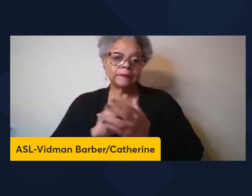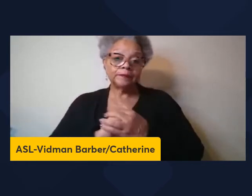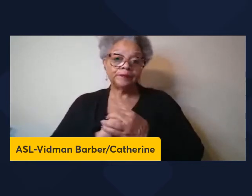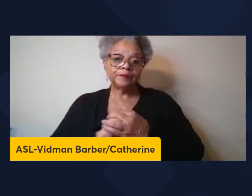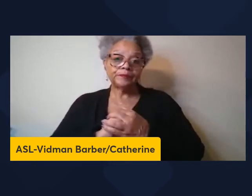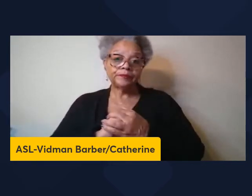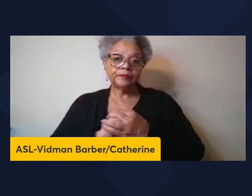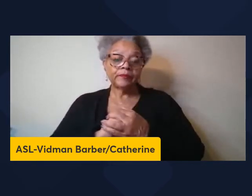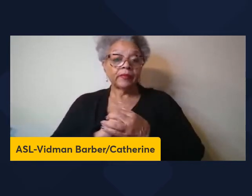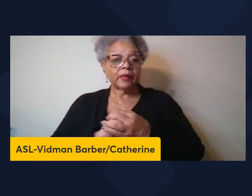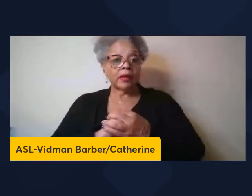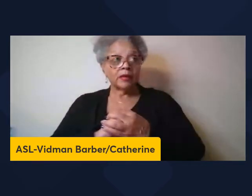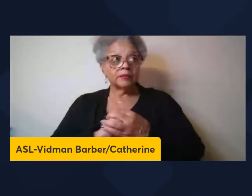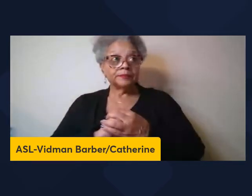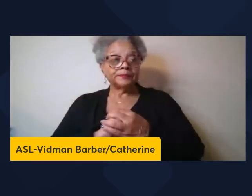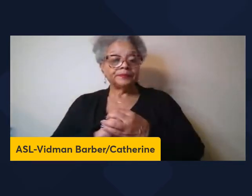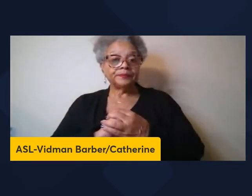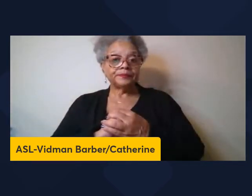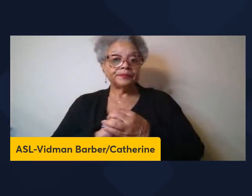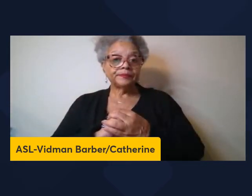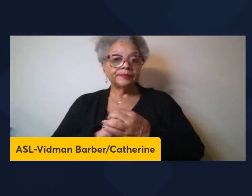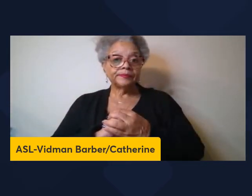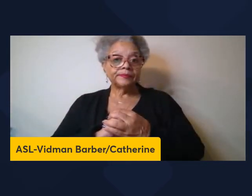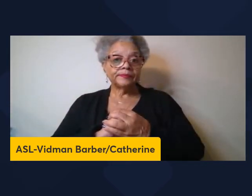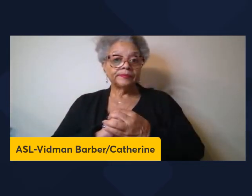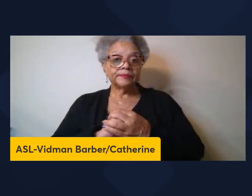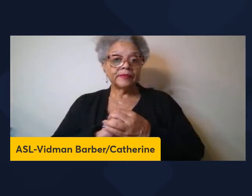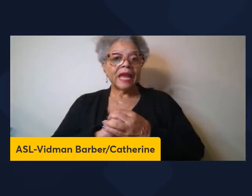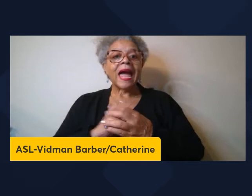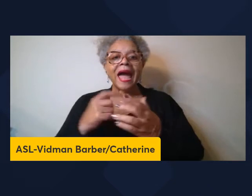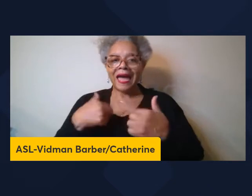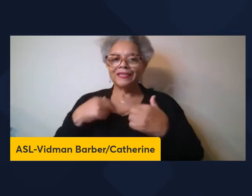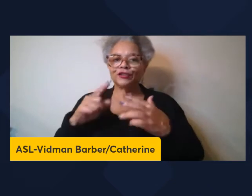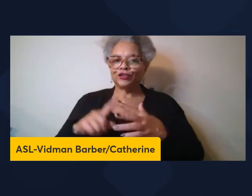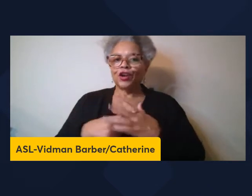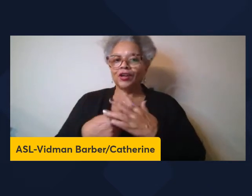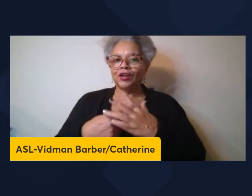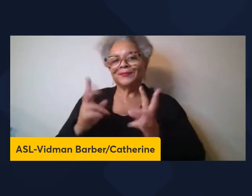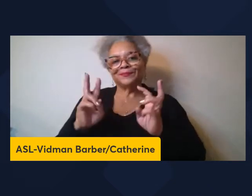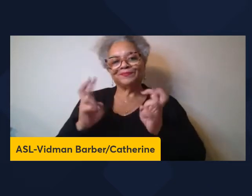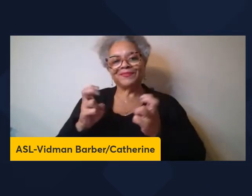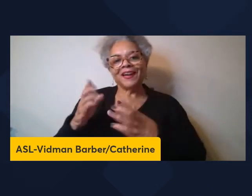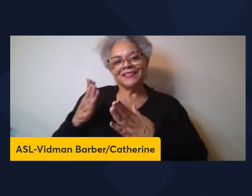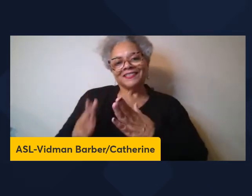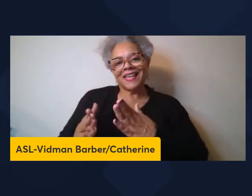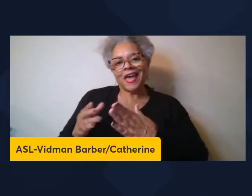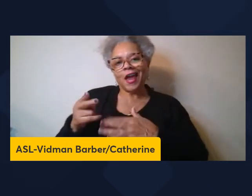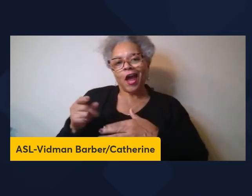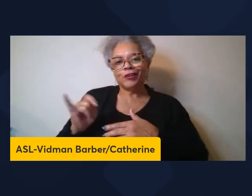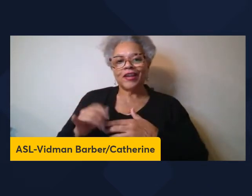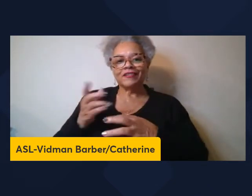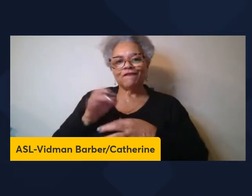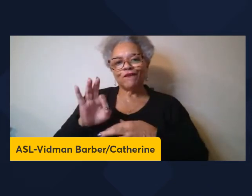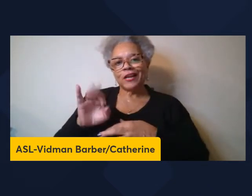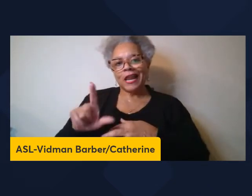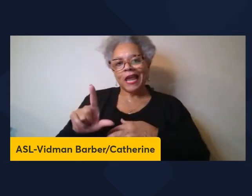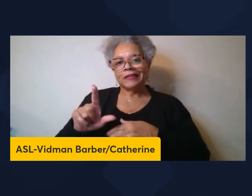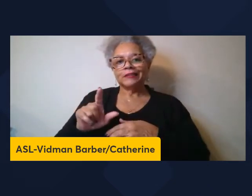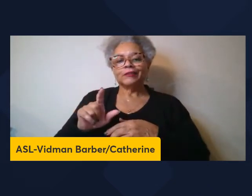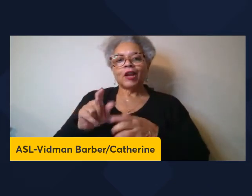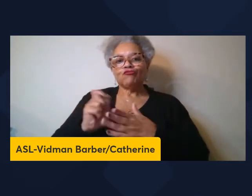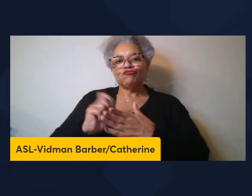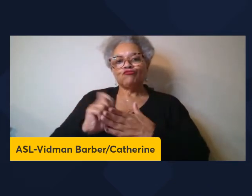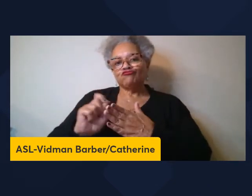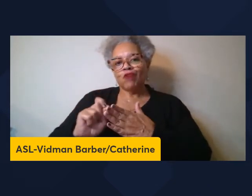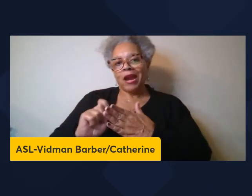At this point, I had started a side hustle as a freelance writer. And because I had